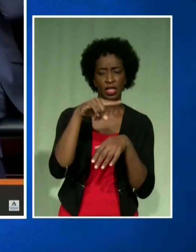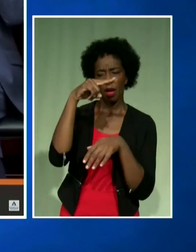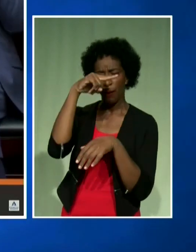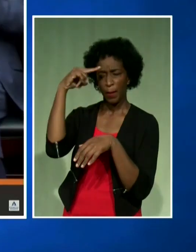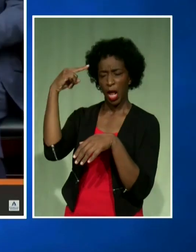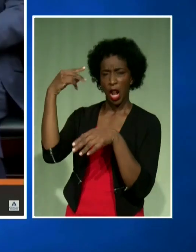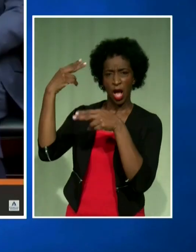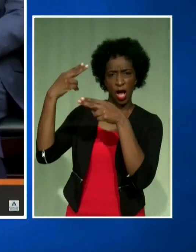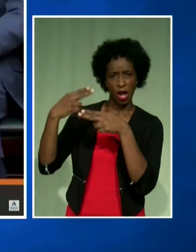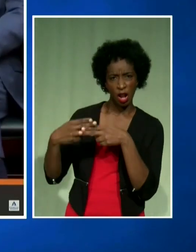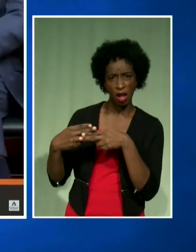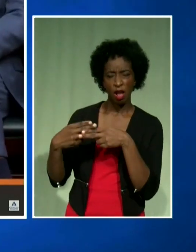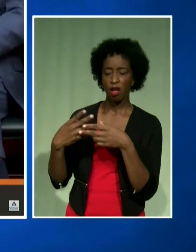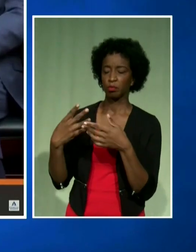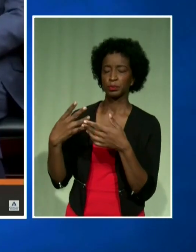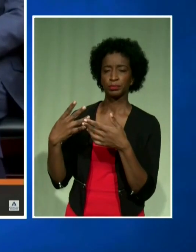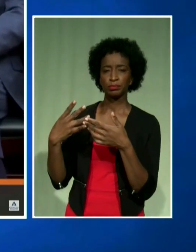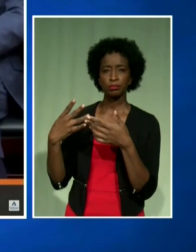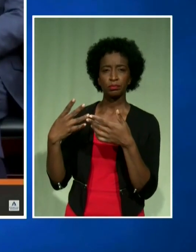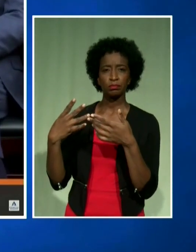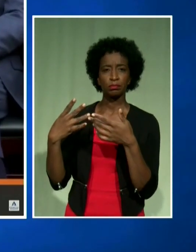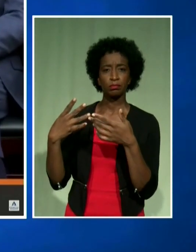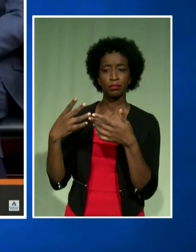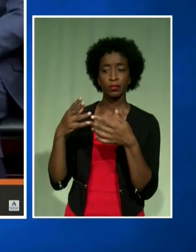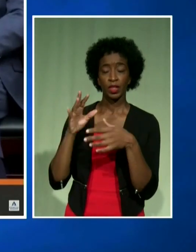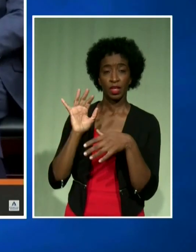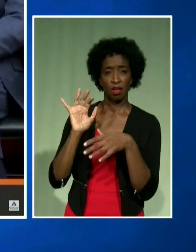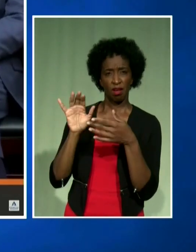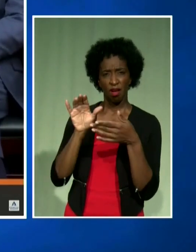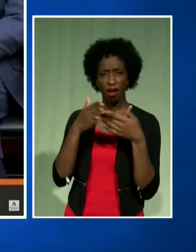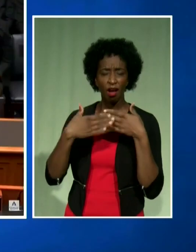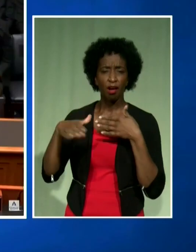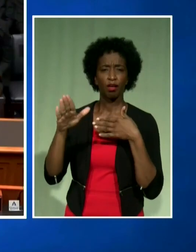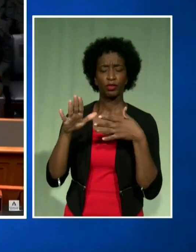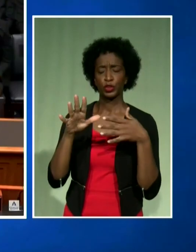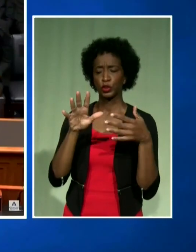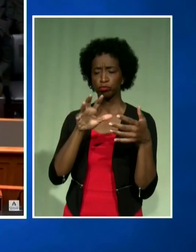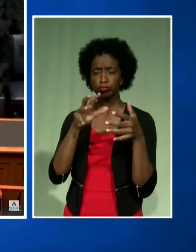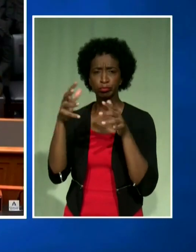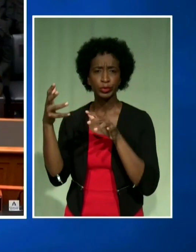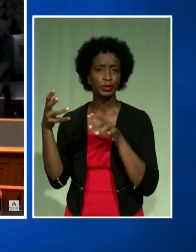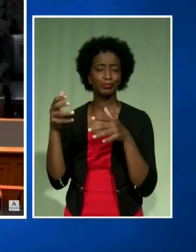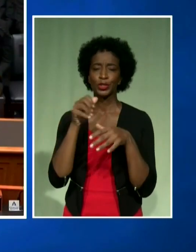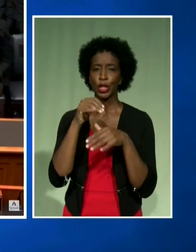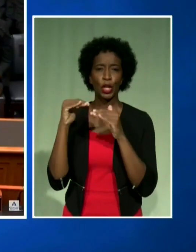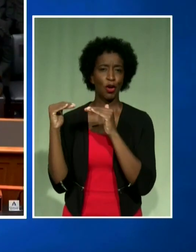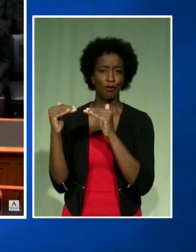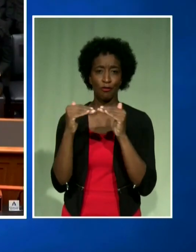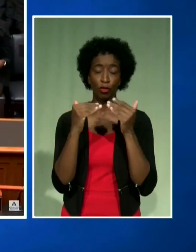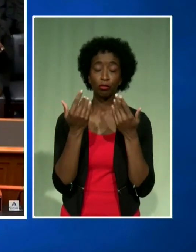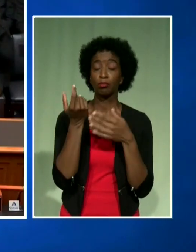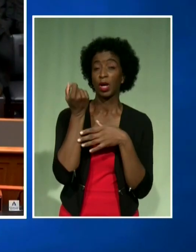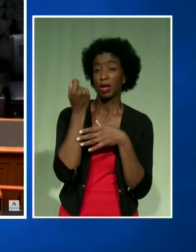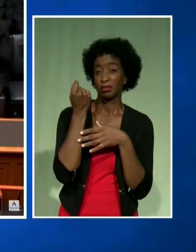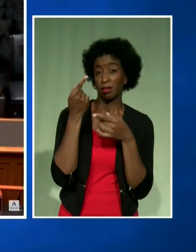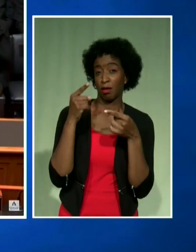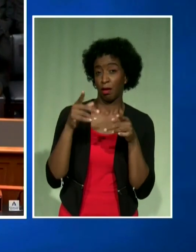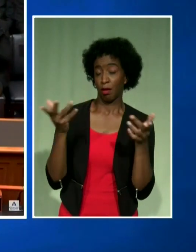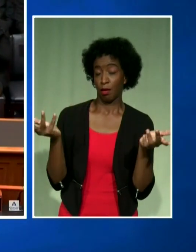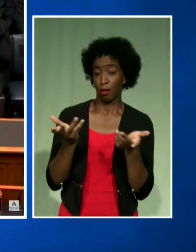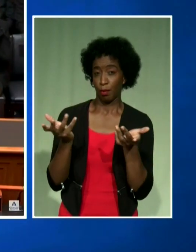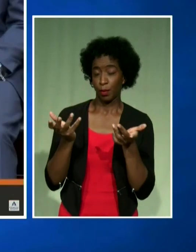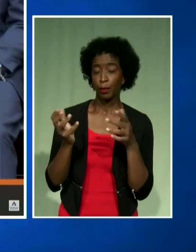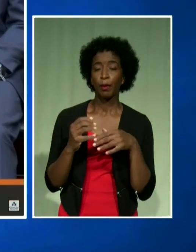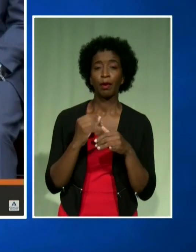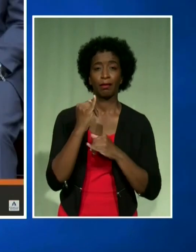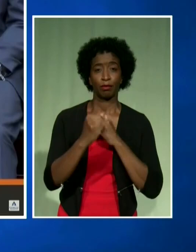countries being placed on various grey and black lists, leading to international banks pulling out of these territories, or what is known as